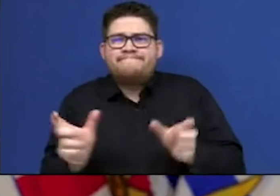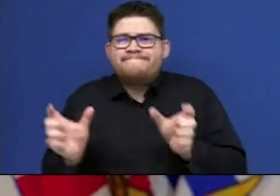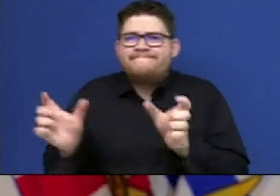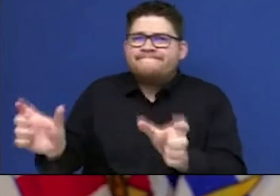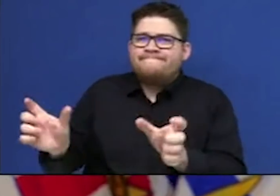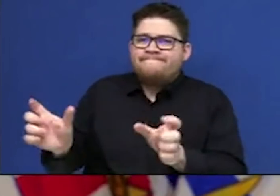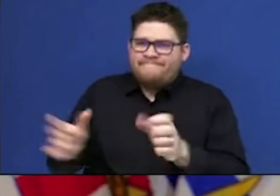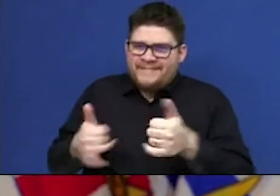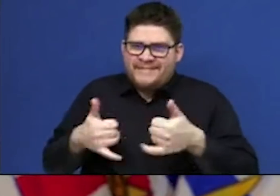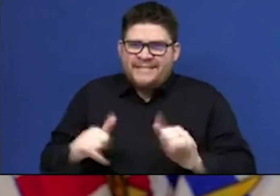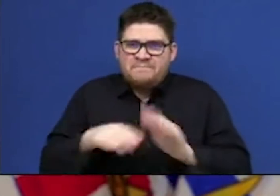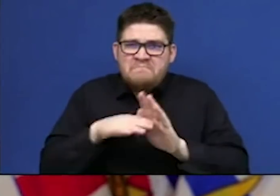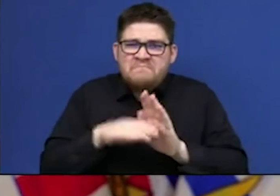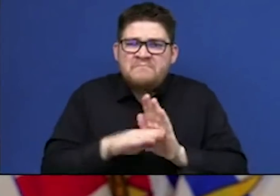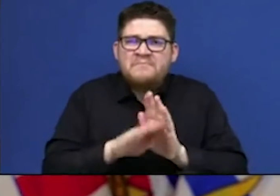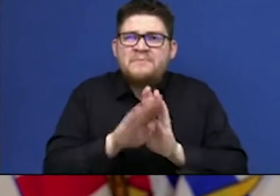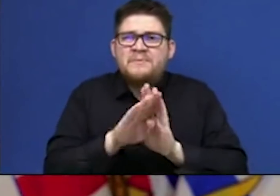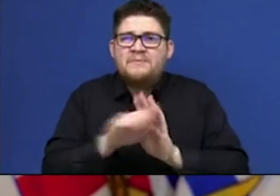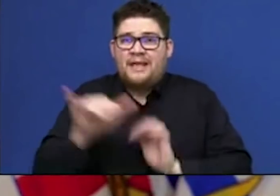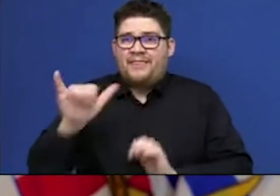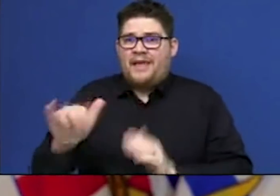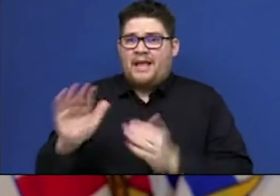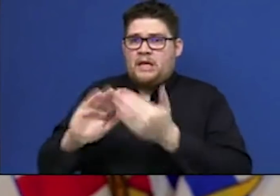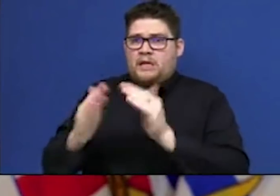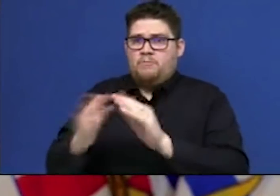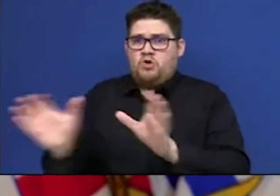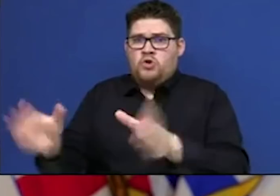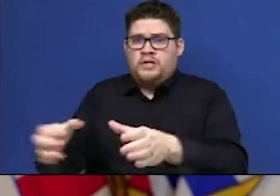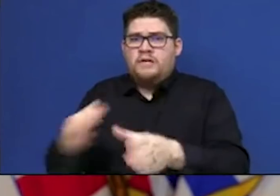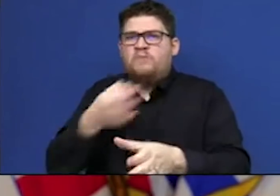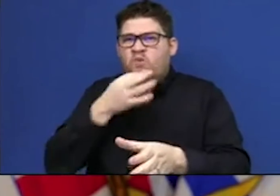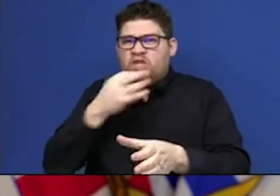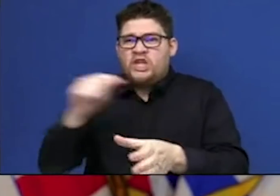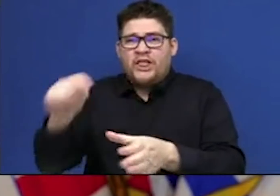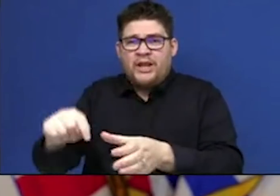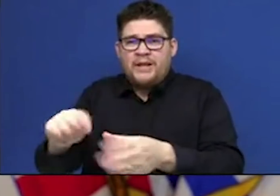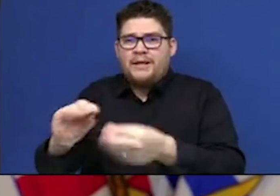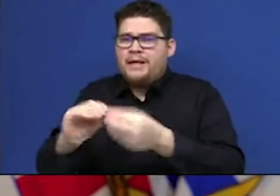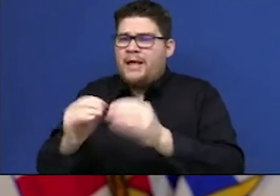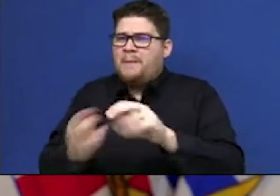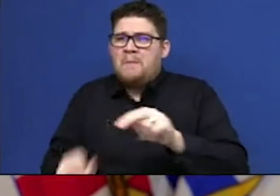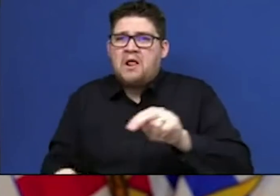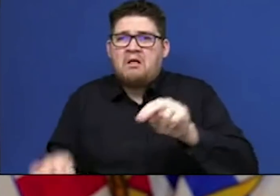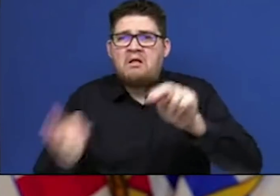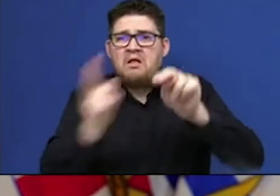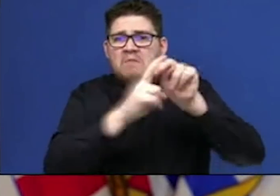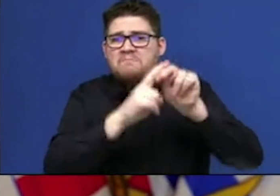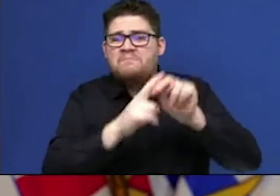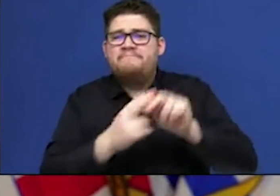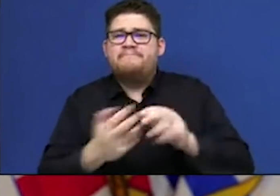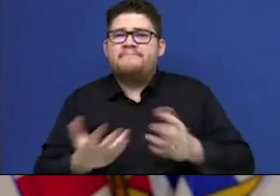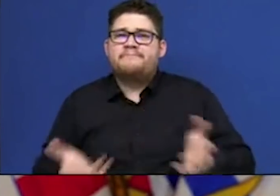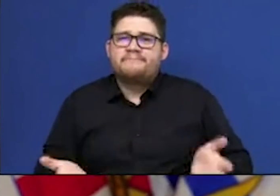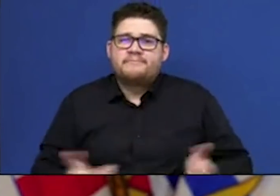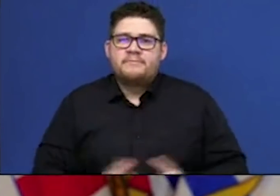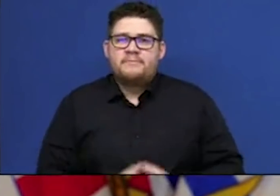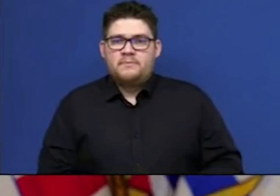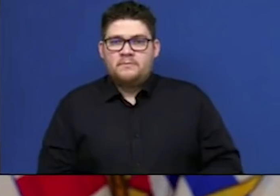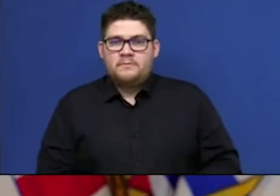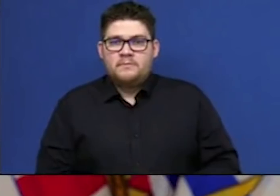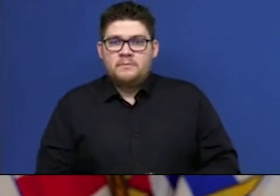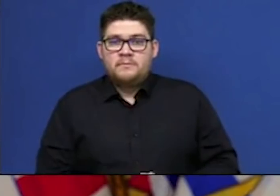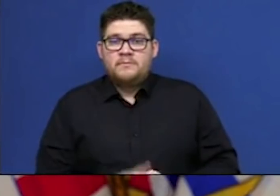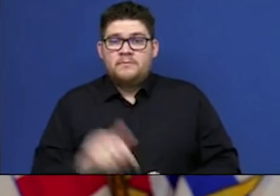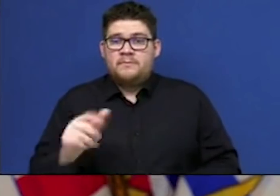in that community, and particularly in the past week with the more worrisome cluster of the P1 Brazil variant of